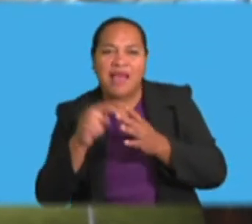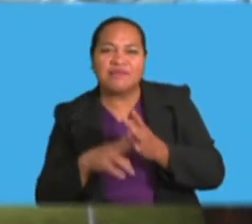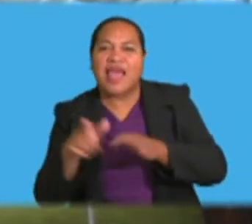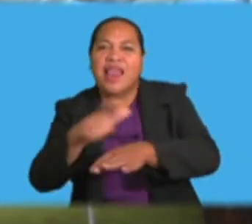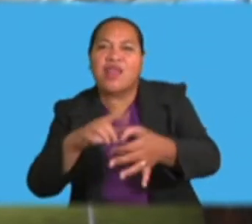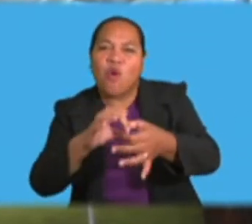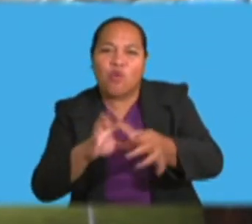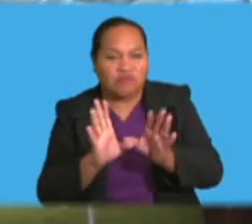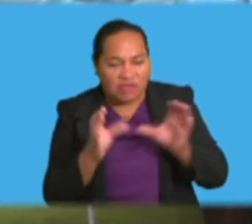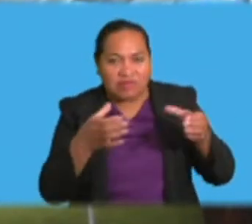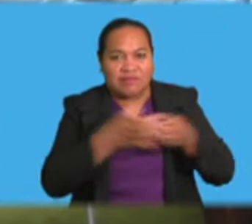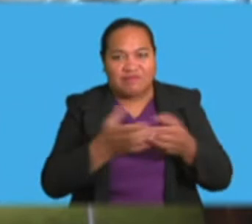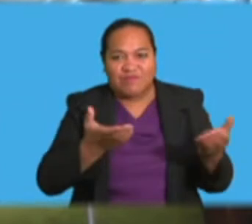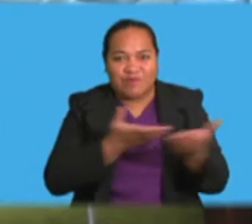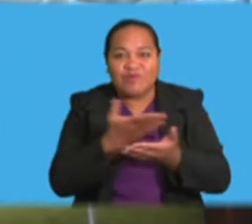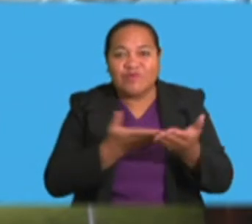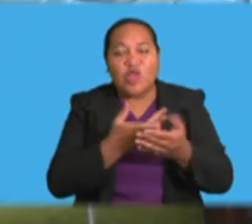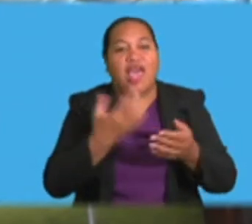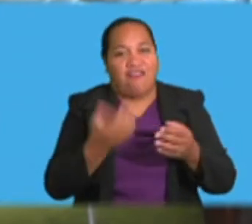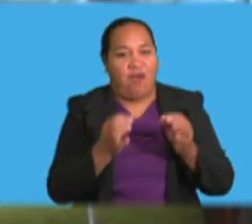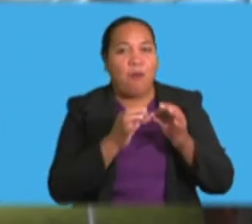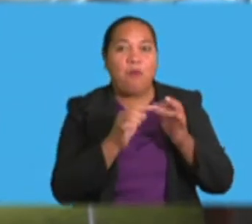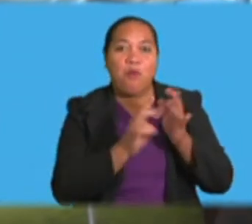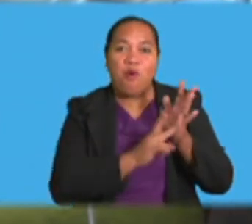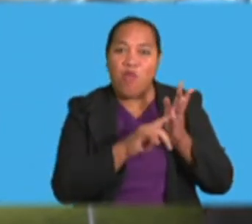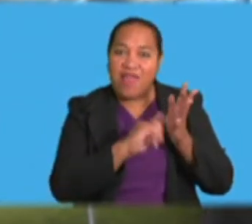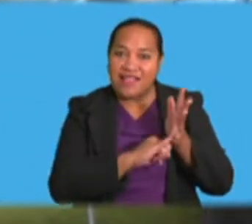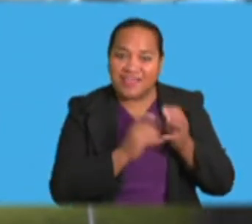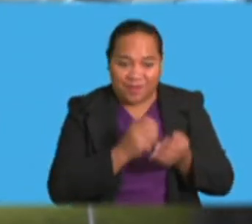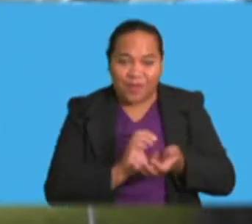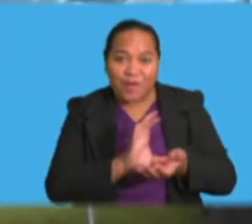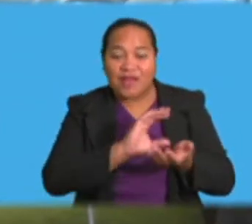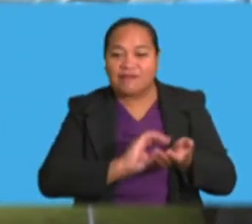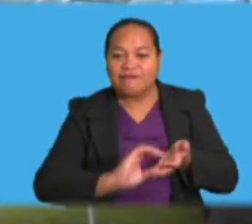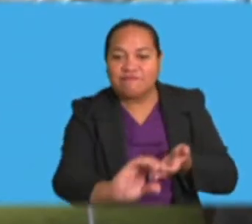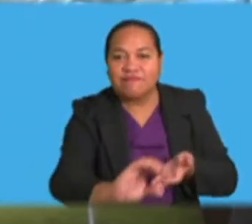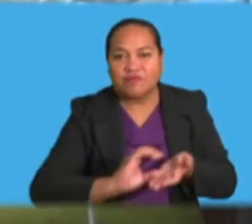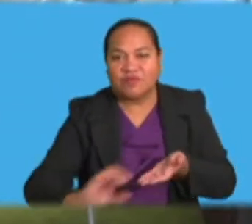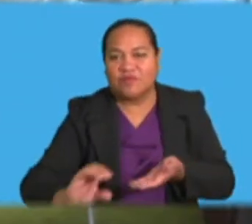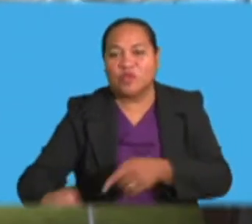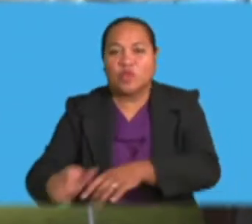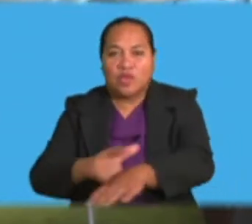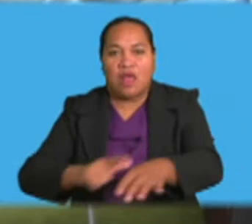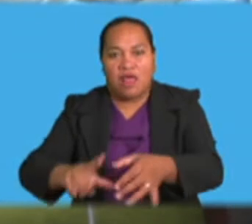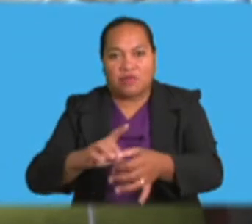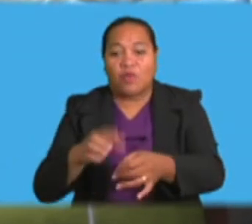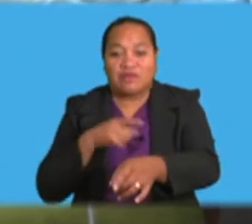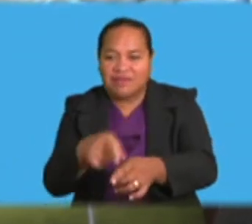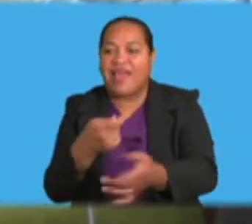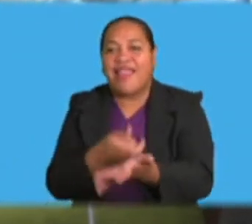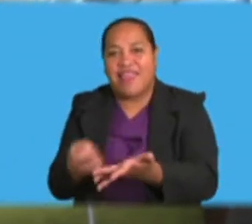reps. LSBP, Madam Speaker, gives bonuses directly to Matangalis and LOUs that leased the land to Fiji